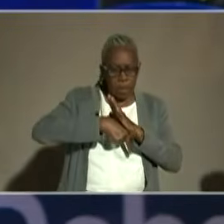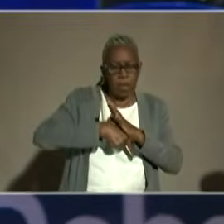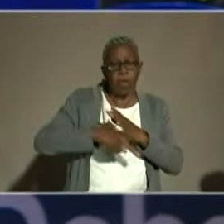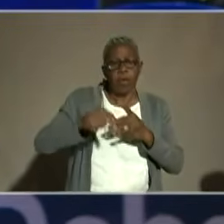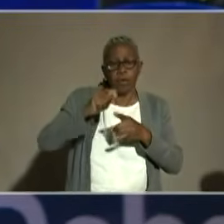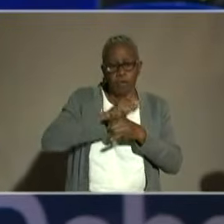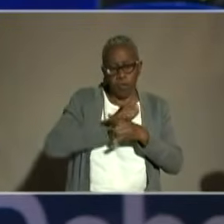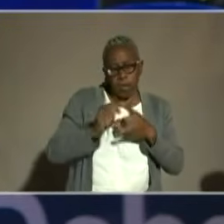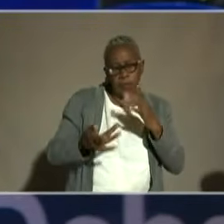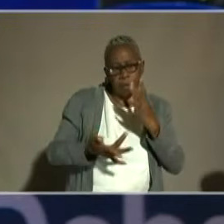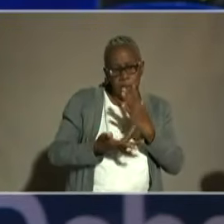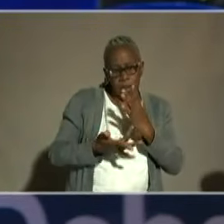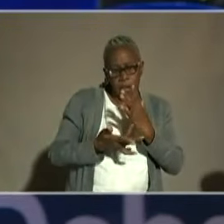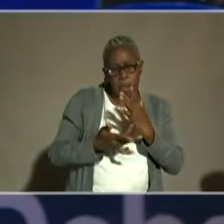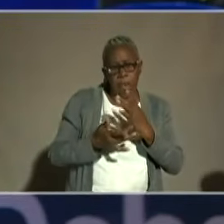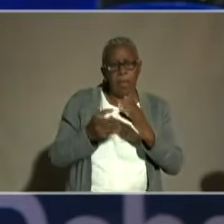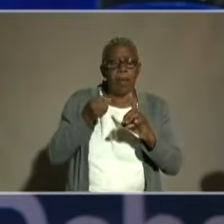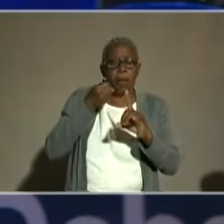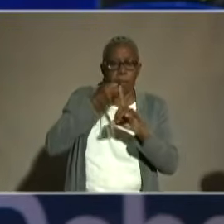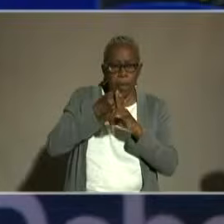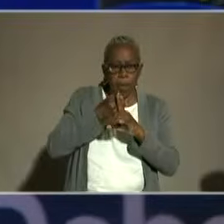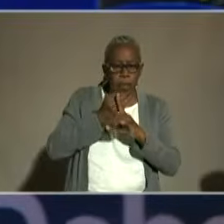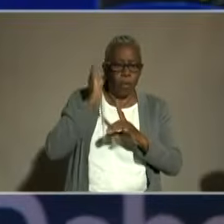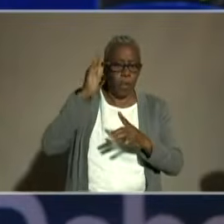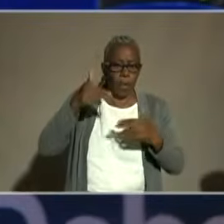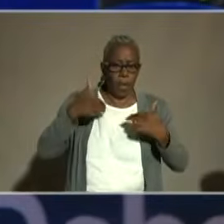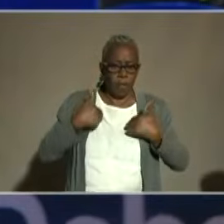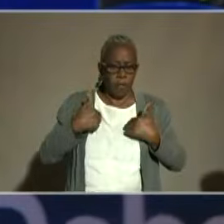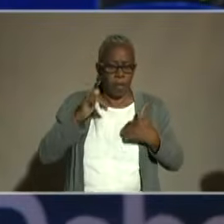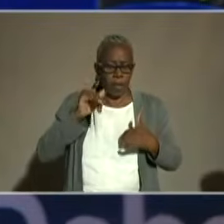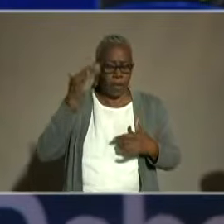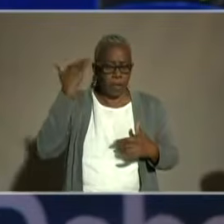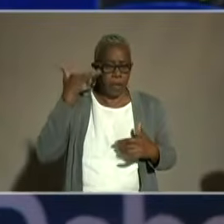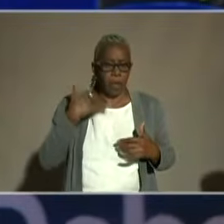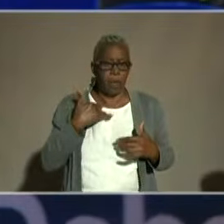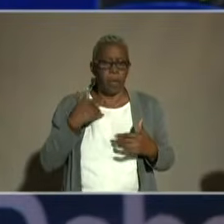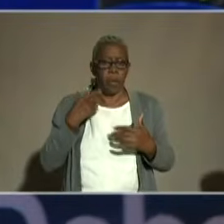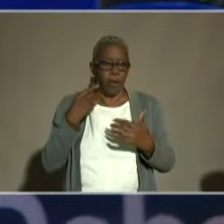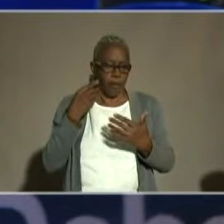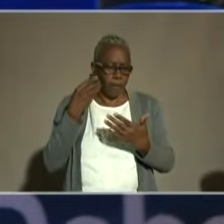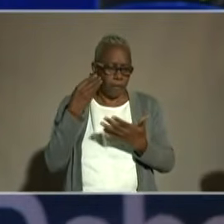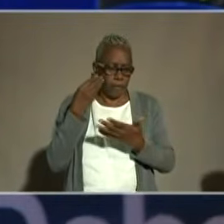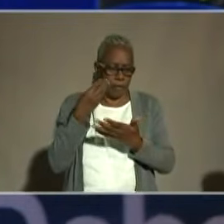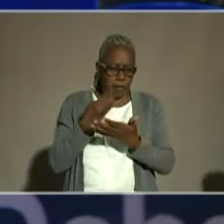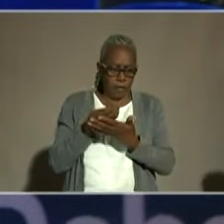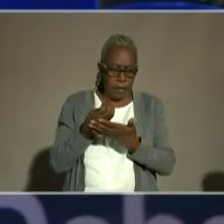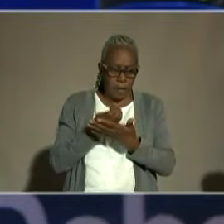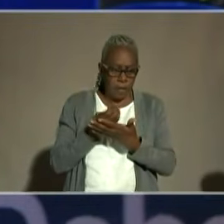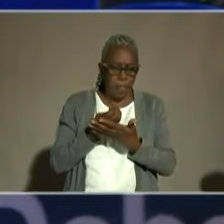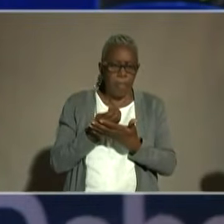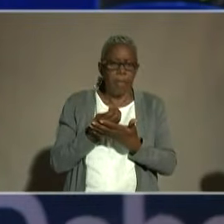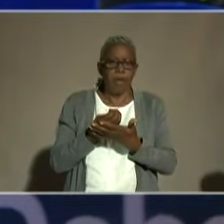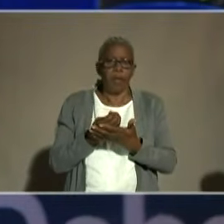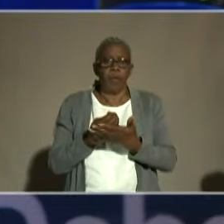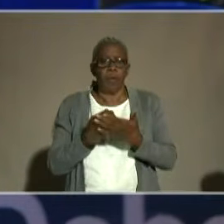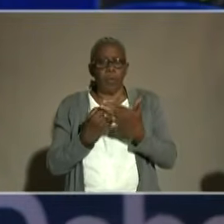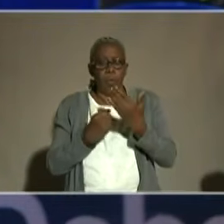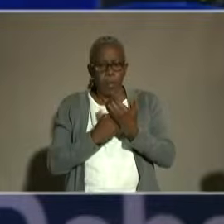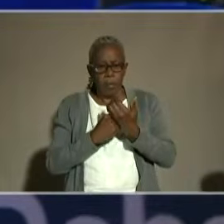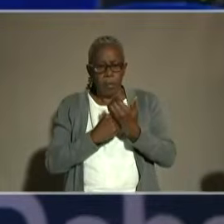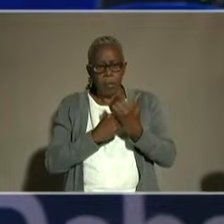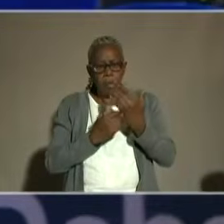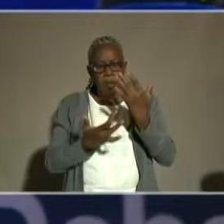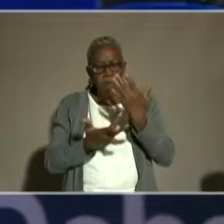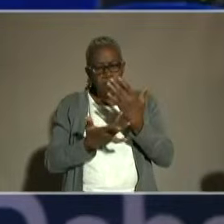coming and the impact it would have. And that is why we have invested in a coding and technology